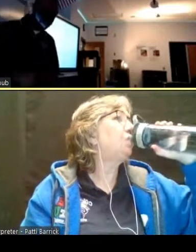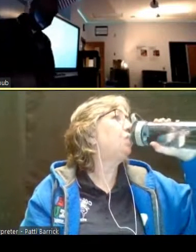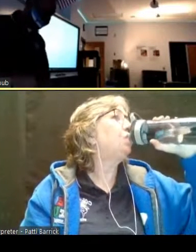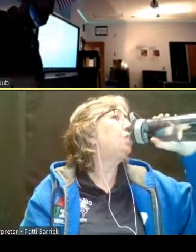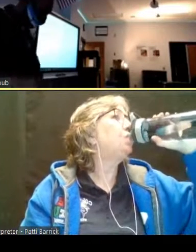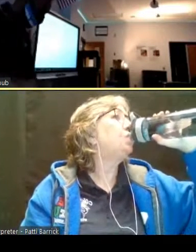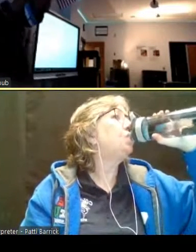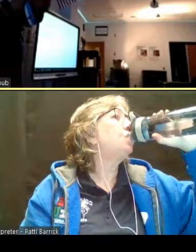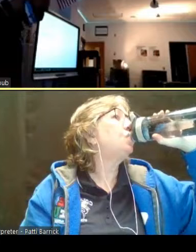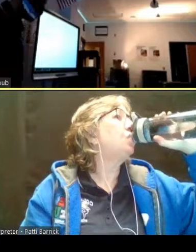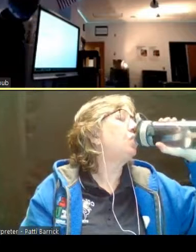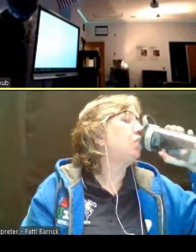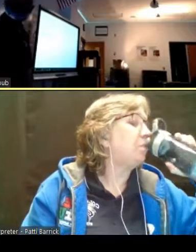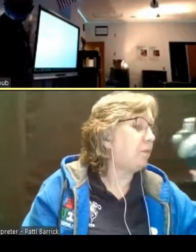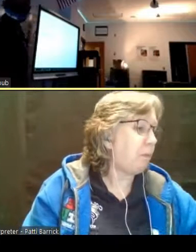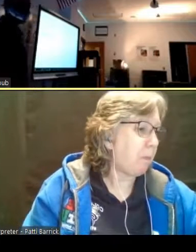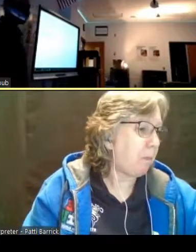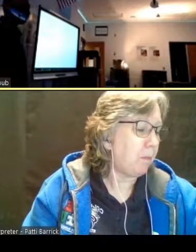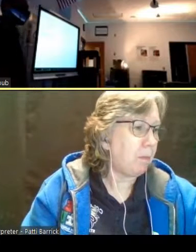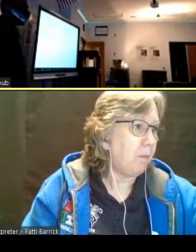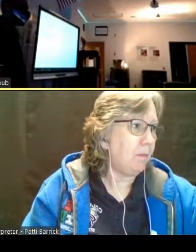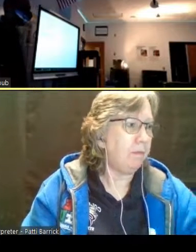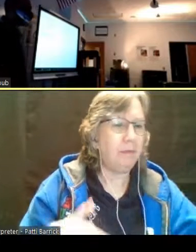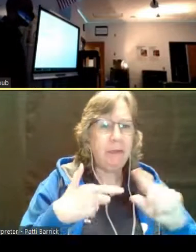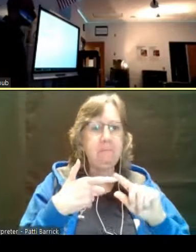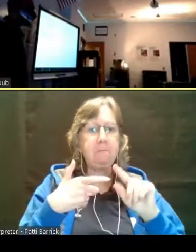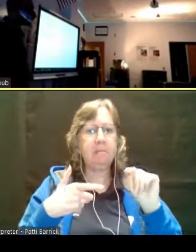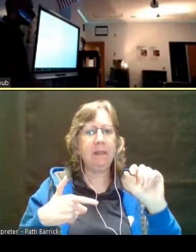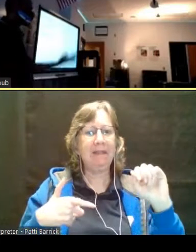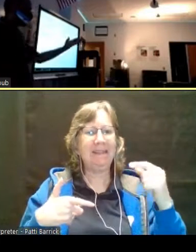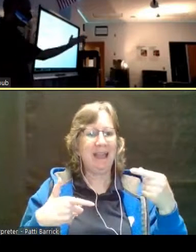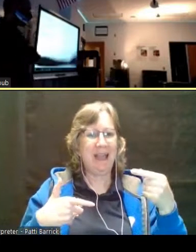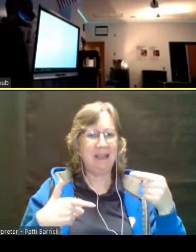Does anyone have any question what a tag is?